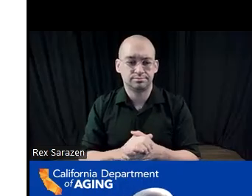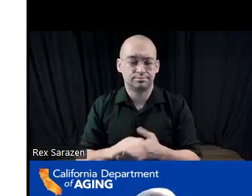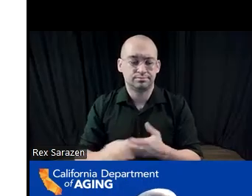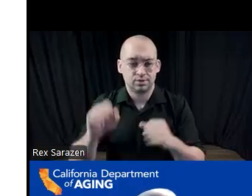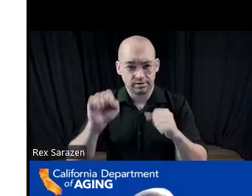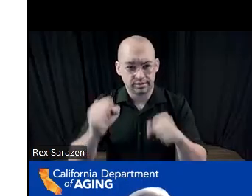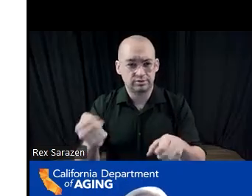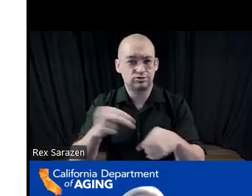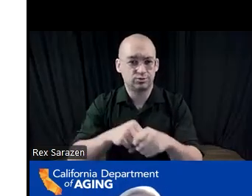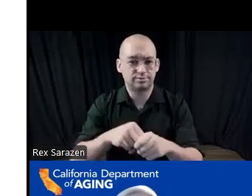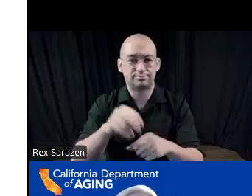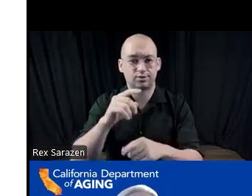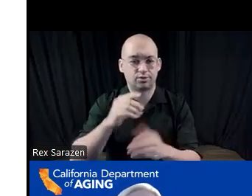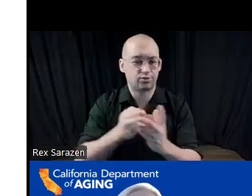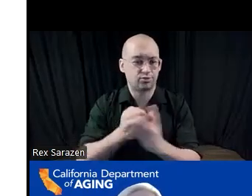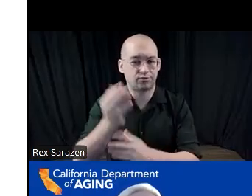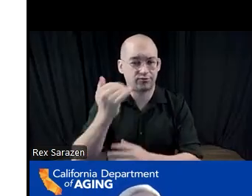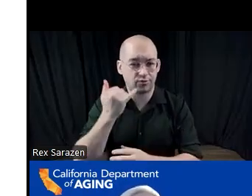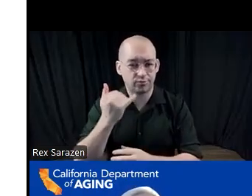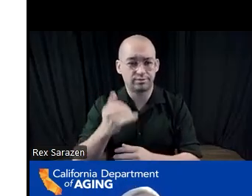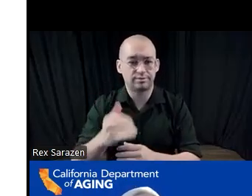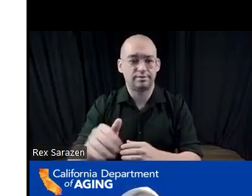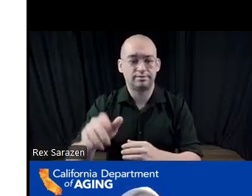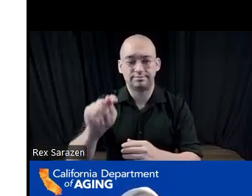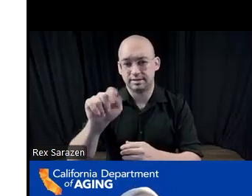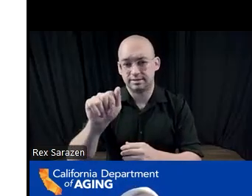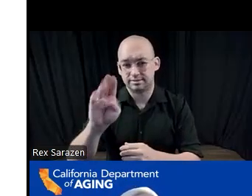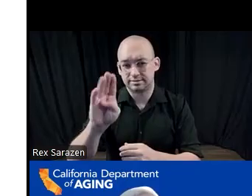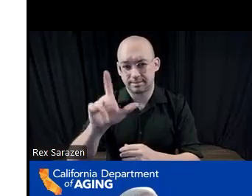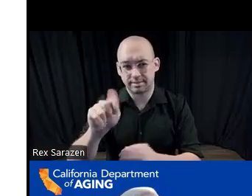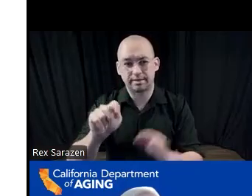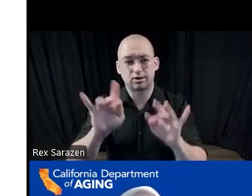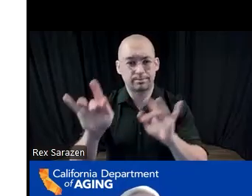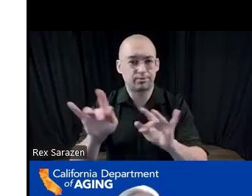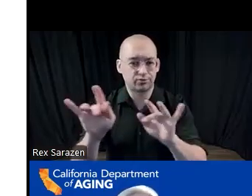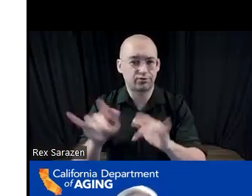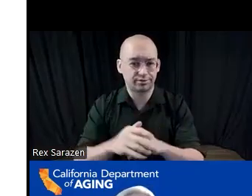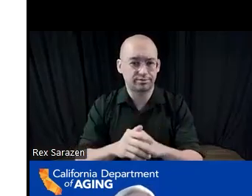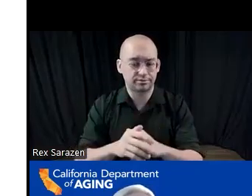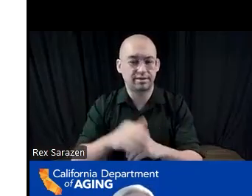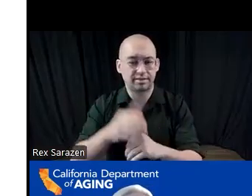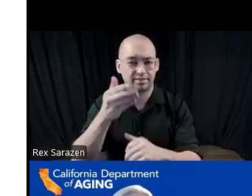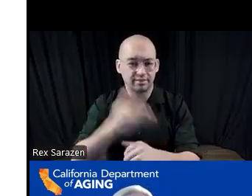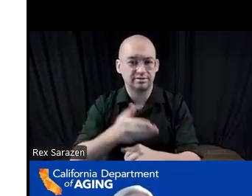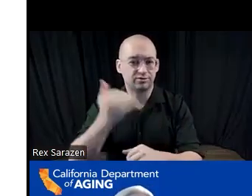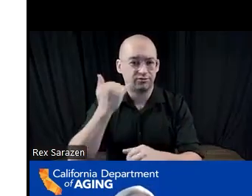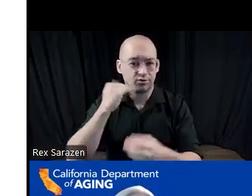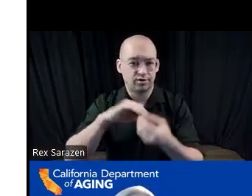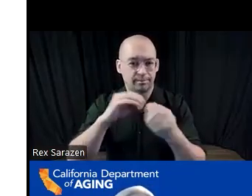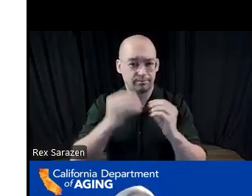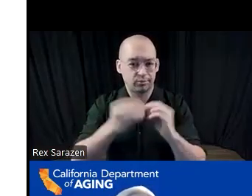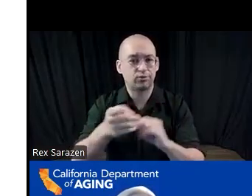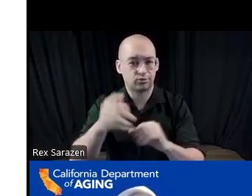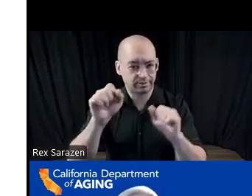join by smartphone, of course, tablet or computer. This is the phone number that you can join, and our meeting